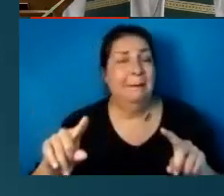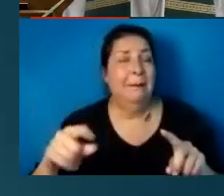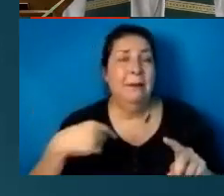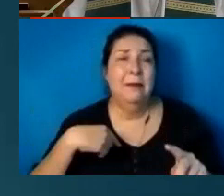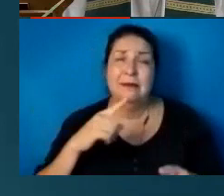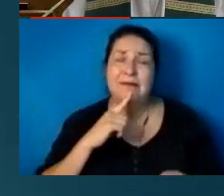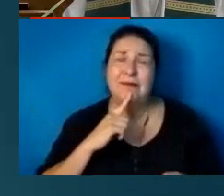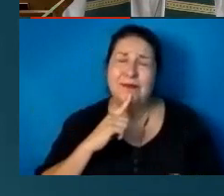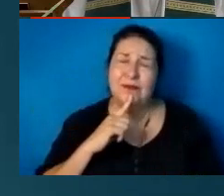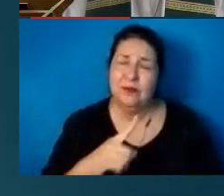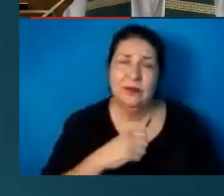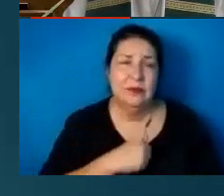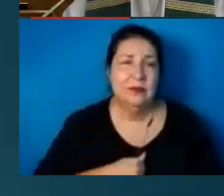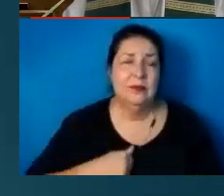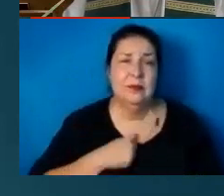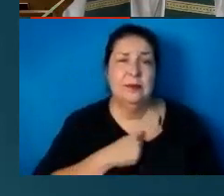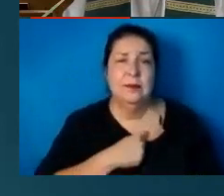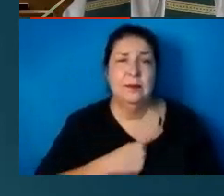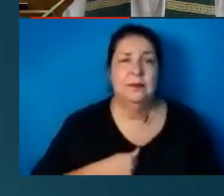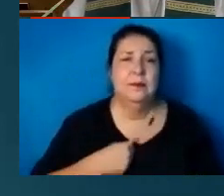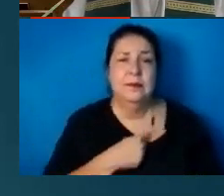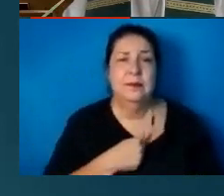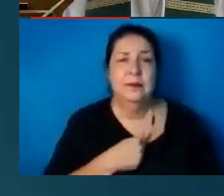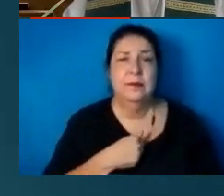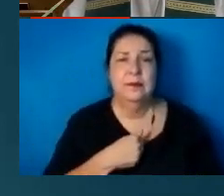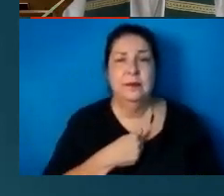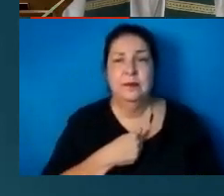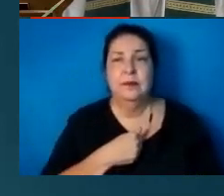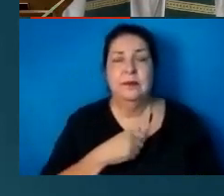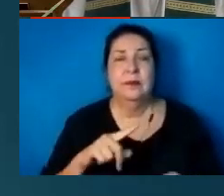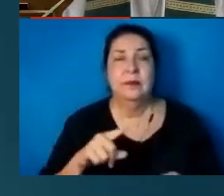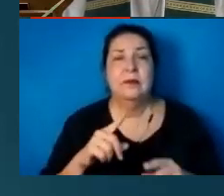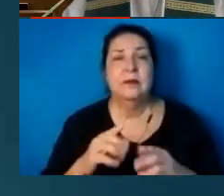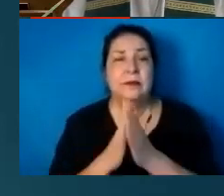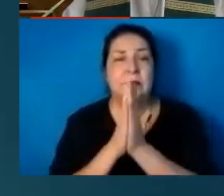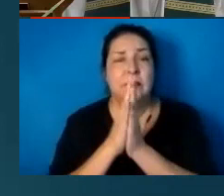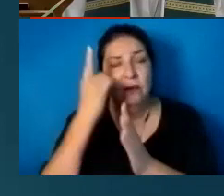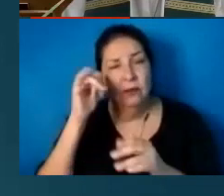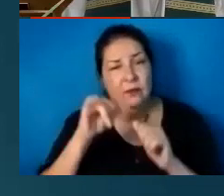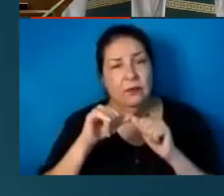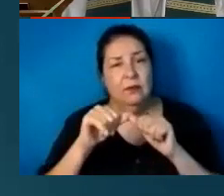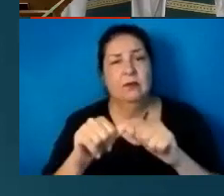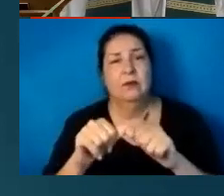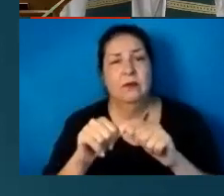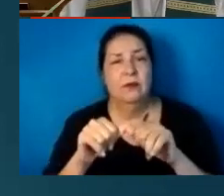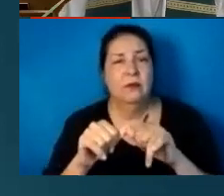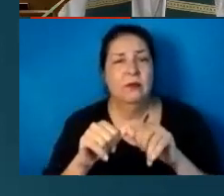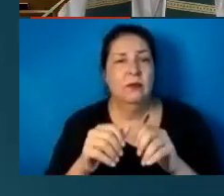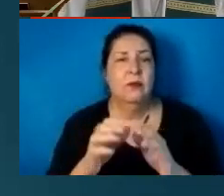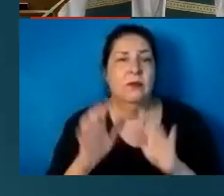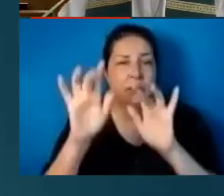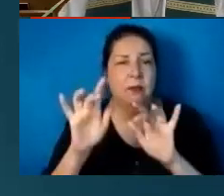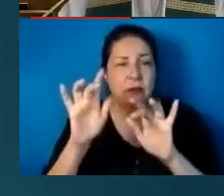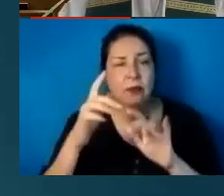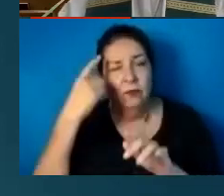am heartily sorry for them and sincerely repent of them. And I pray you of your boundless mercy and for the sake of the